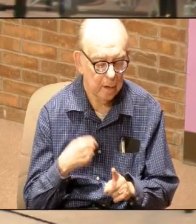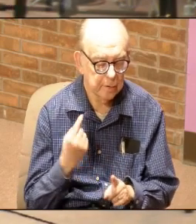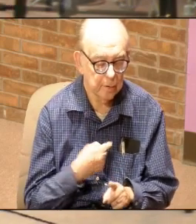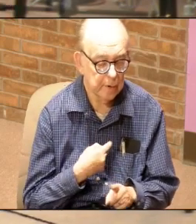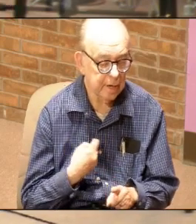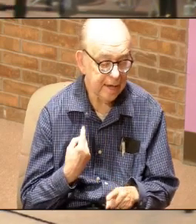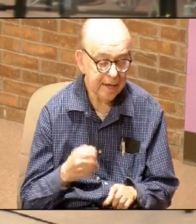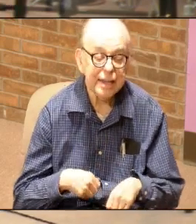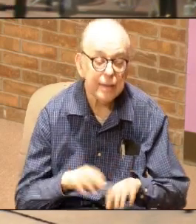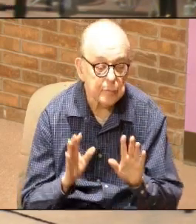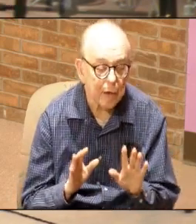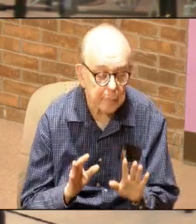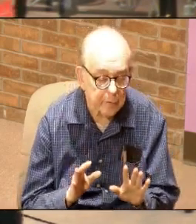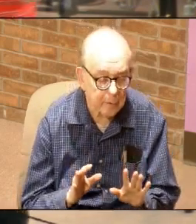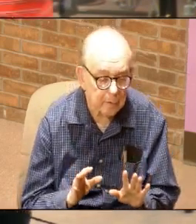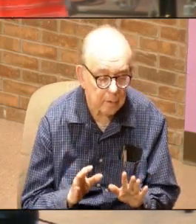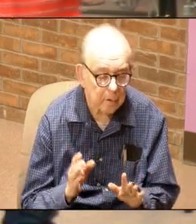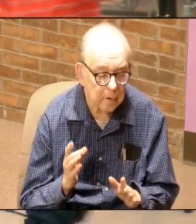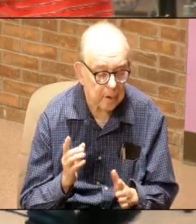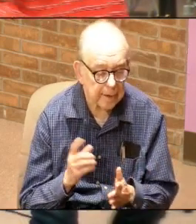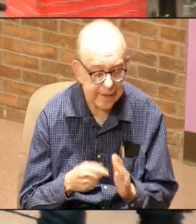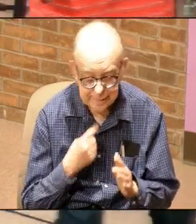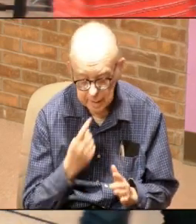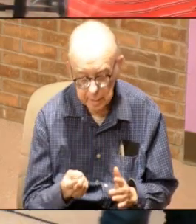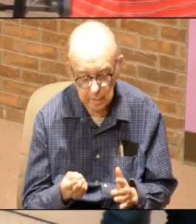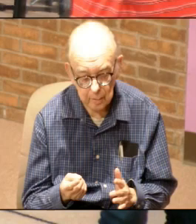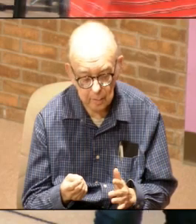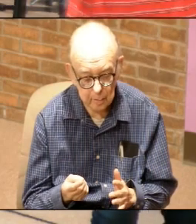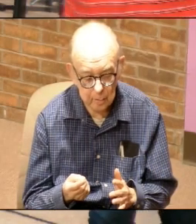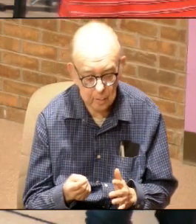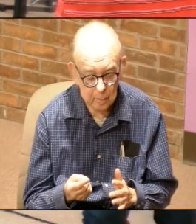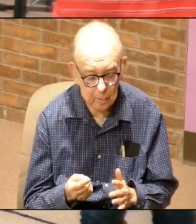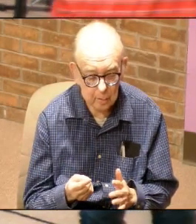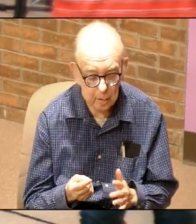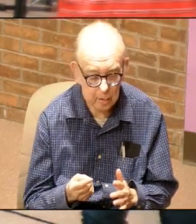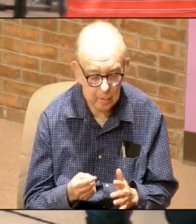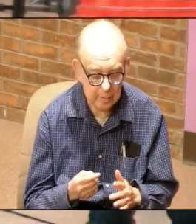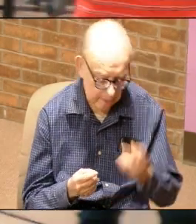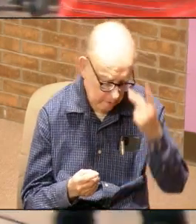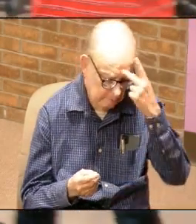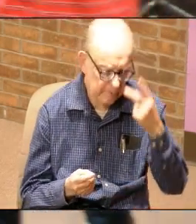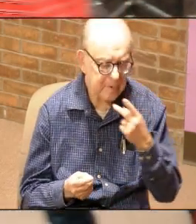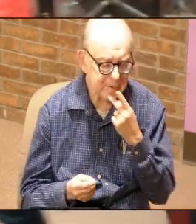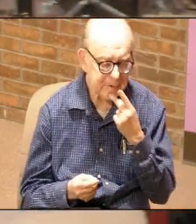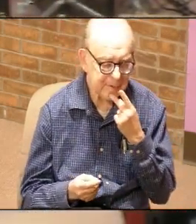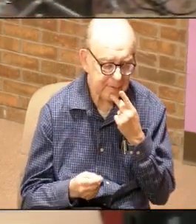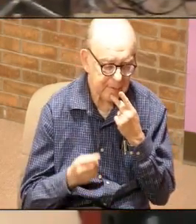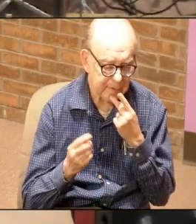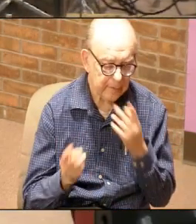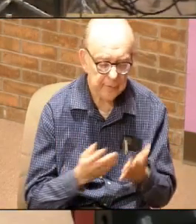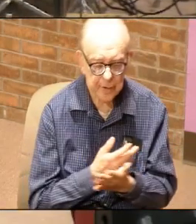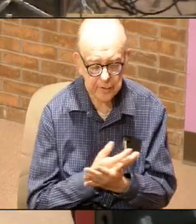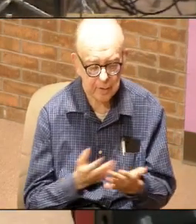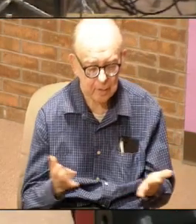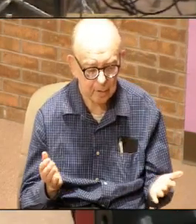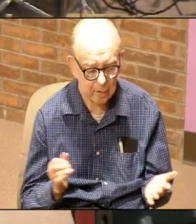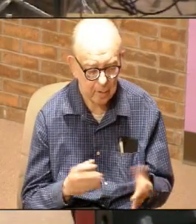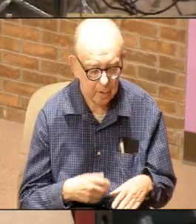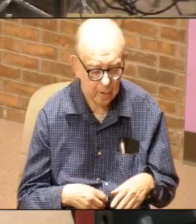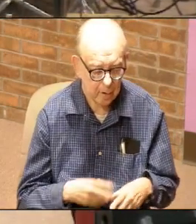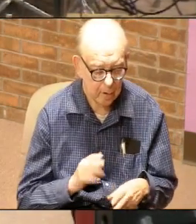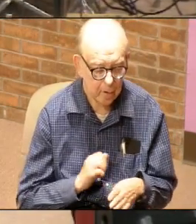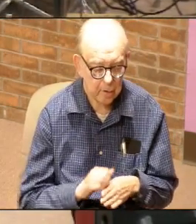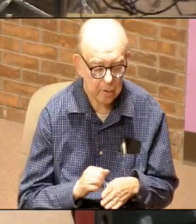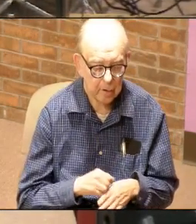them up. And so what's he saying? He's saying, parents, the very first thing, train up